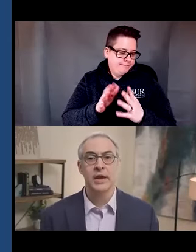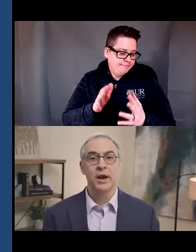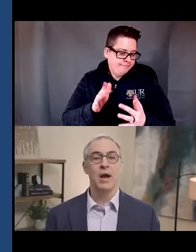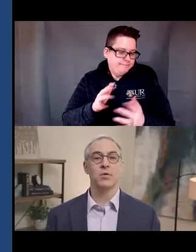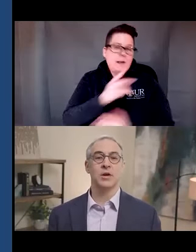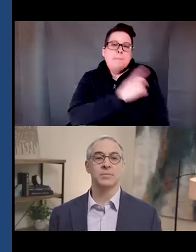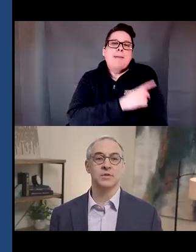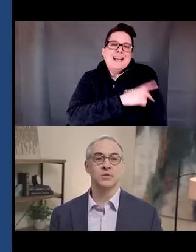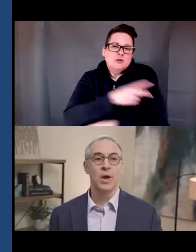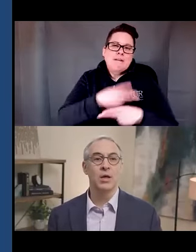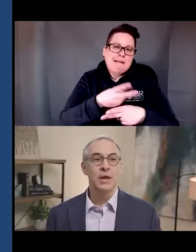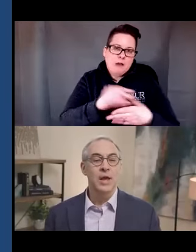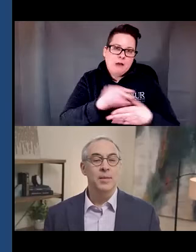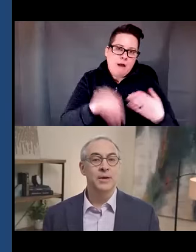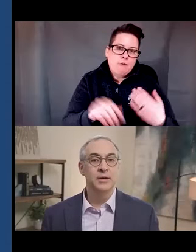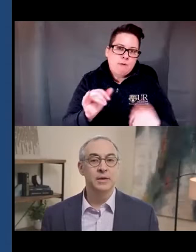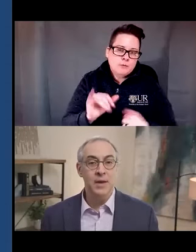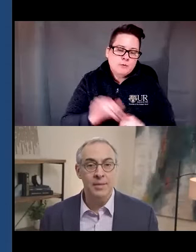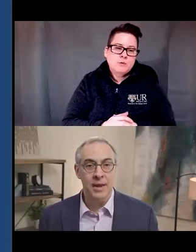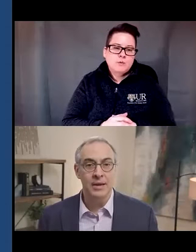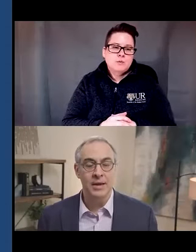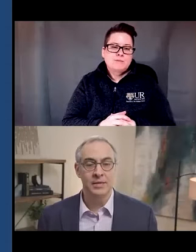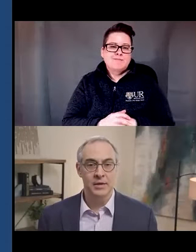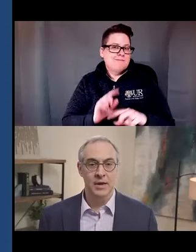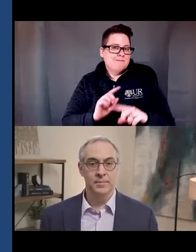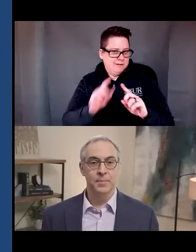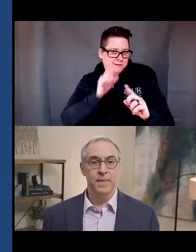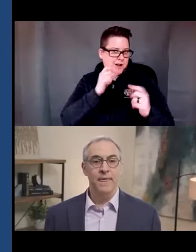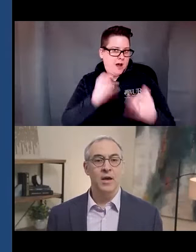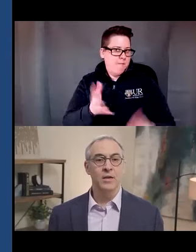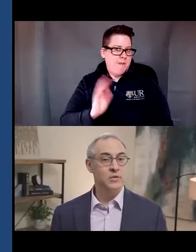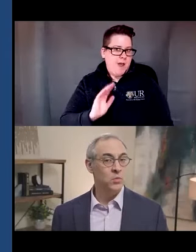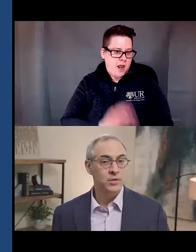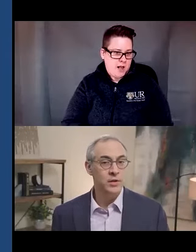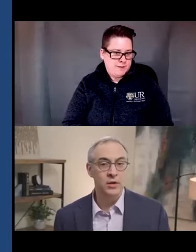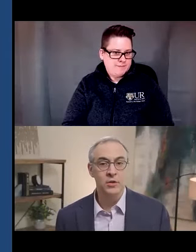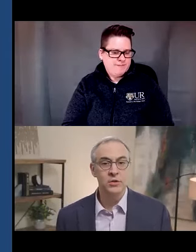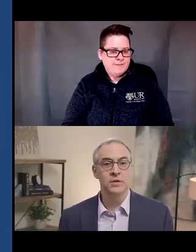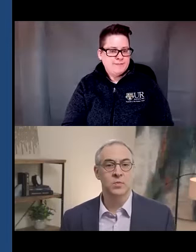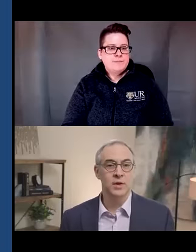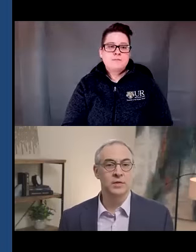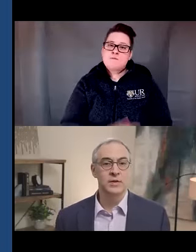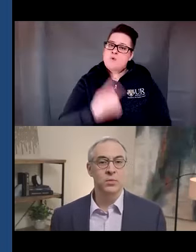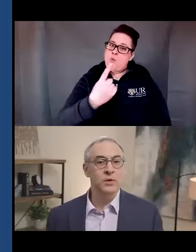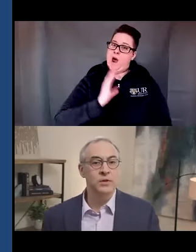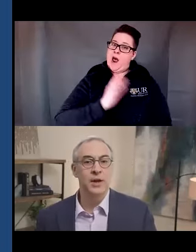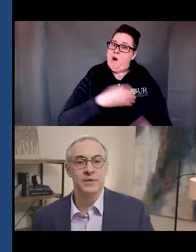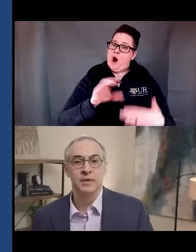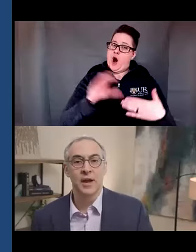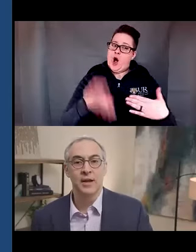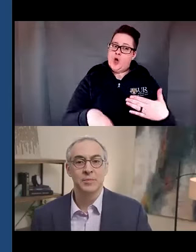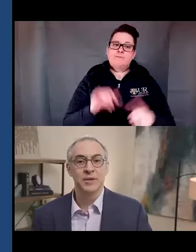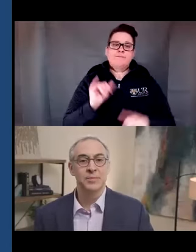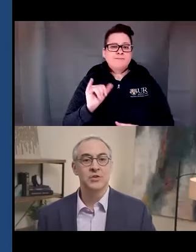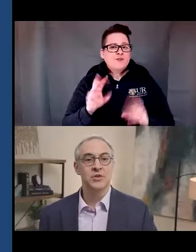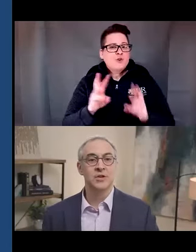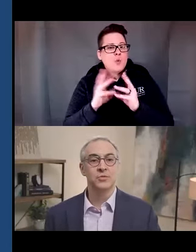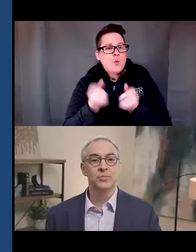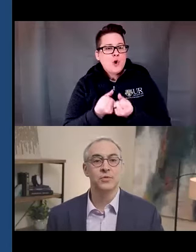patient care outcomes as well, but not many at that time. And so one of the conclusions was that workshops had not yet